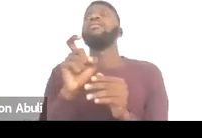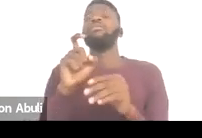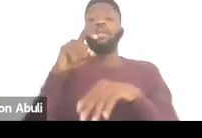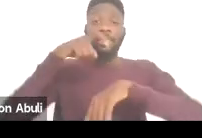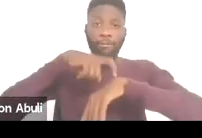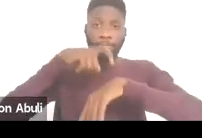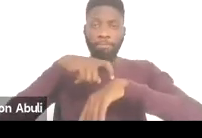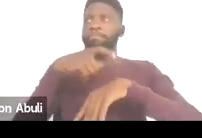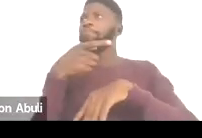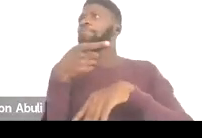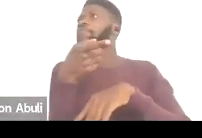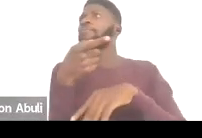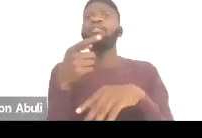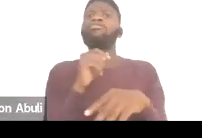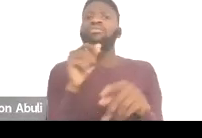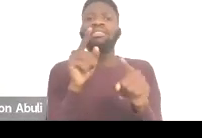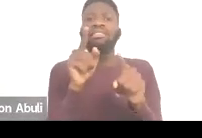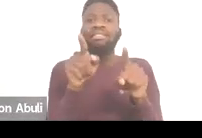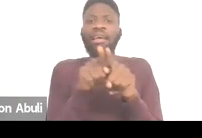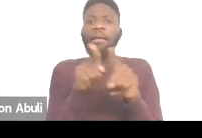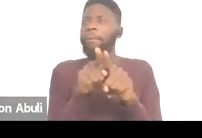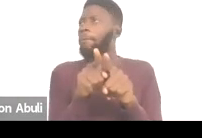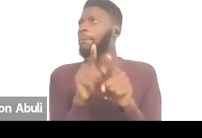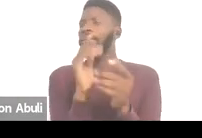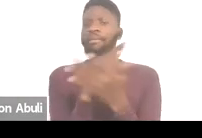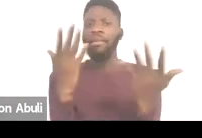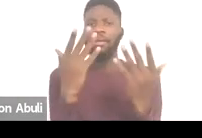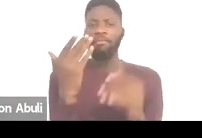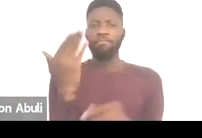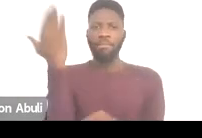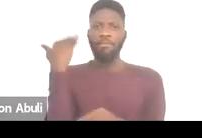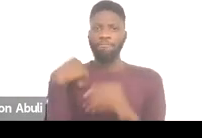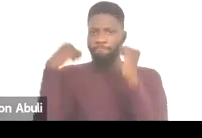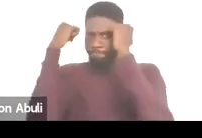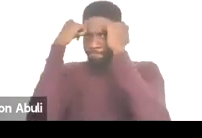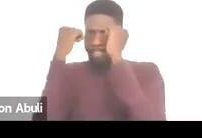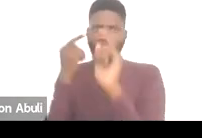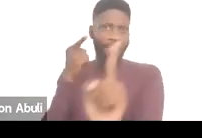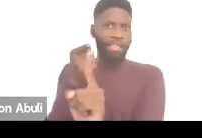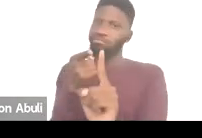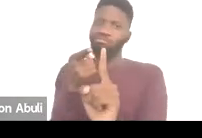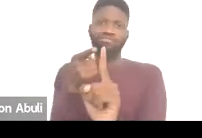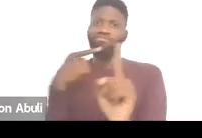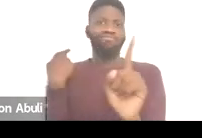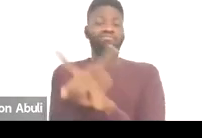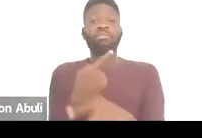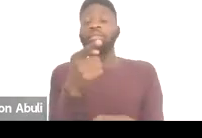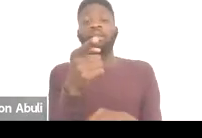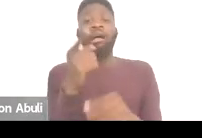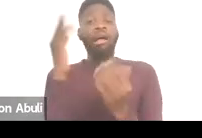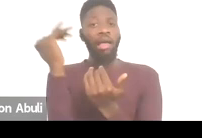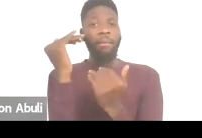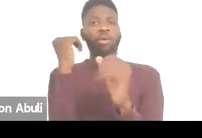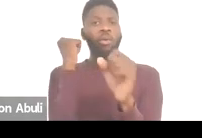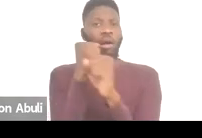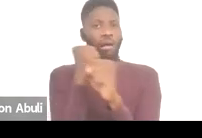this was really not something I had studied for. Just as you are anticipating to go into the